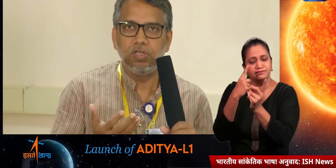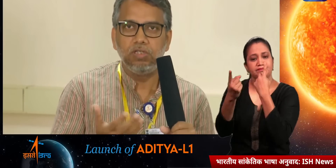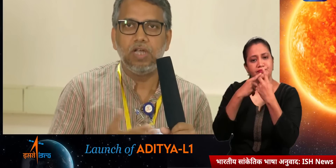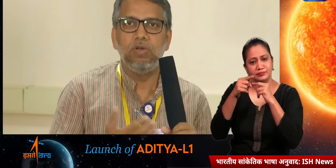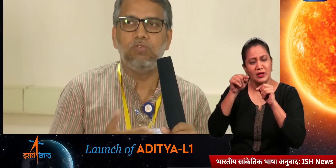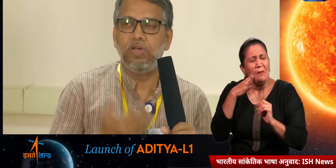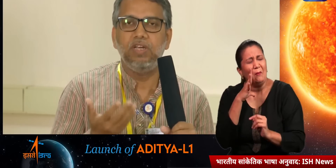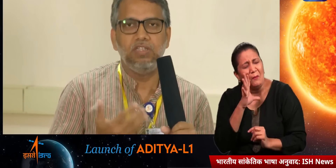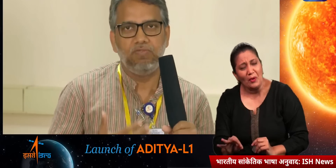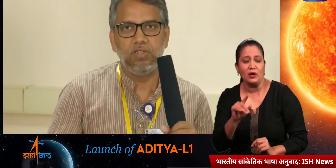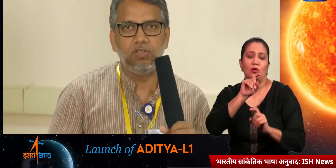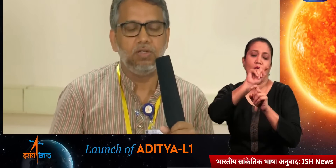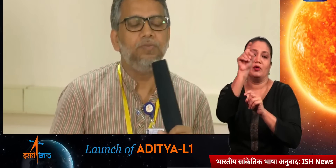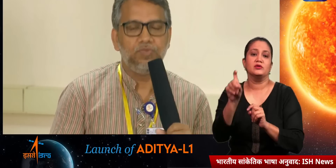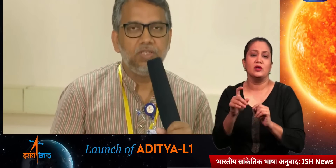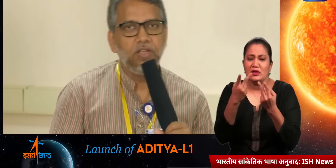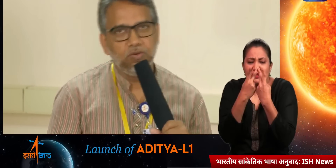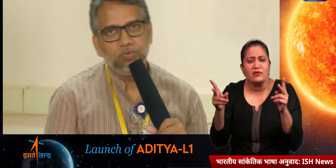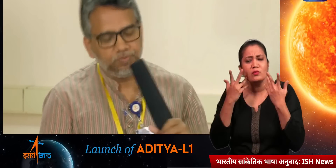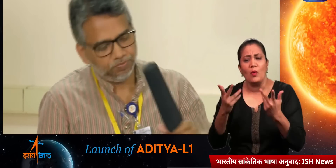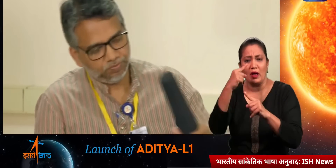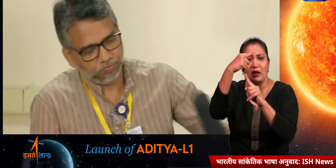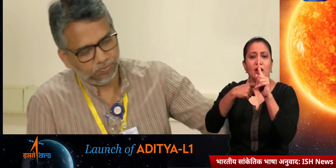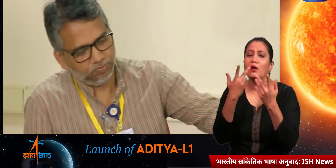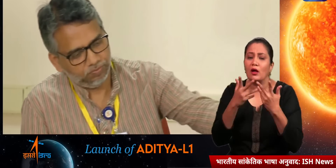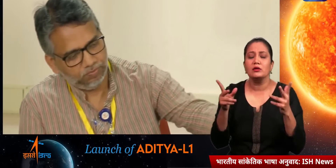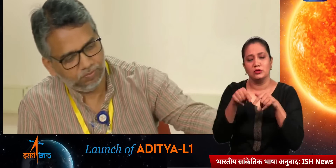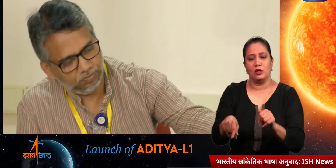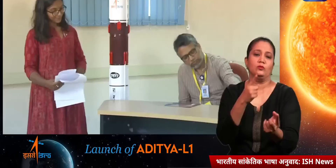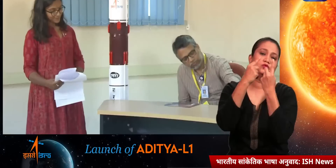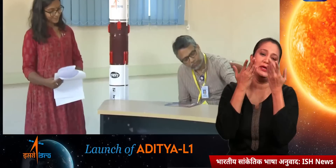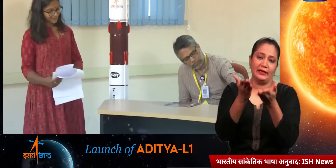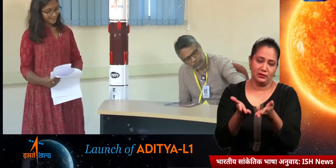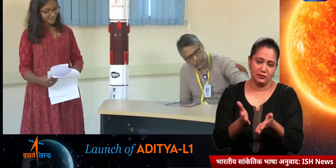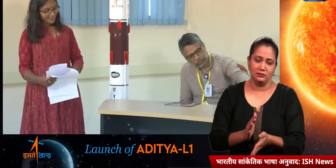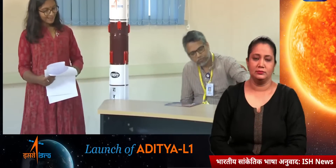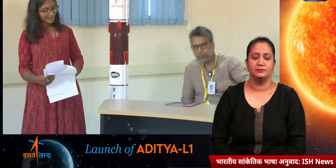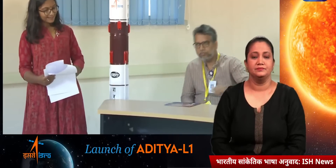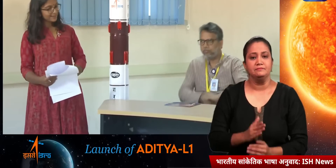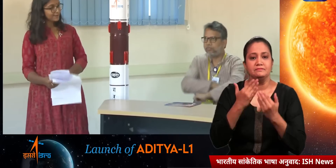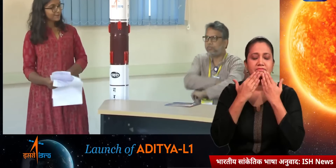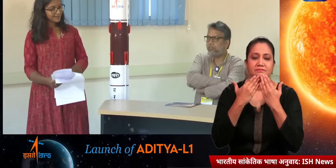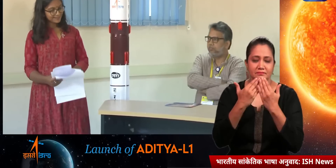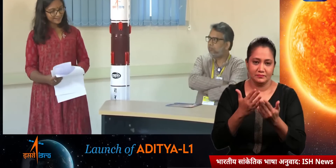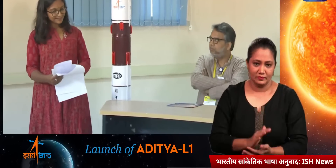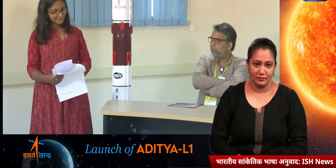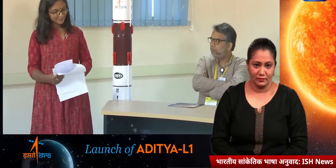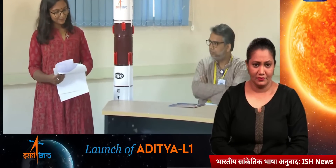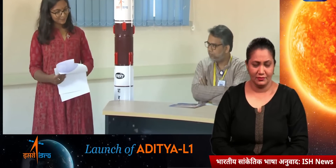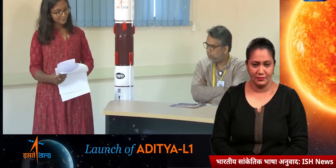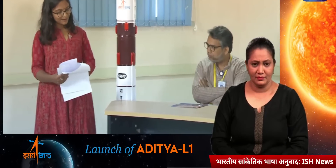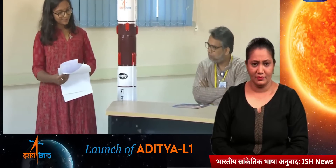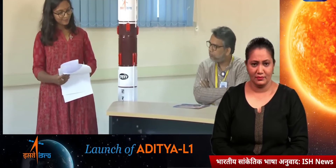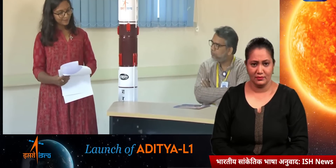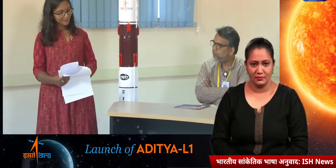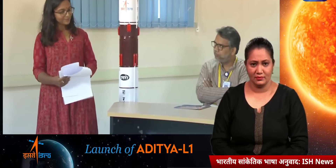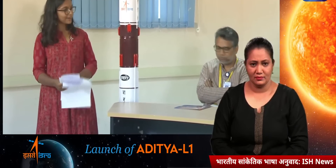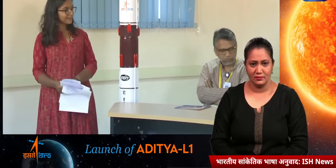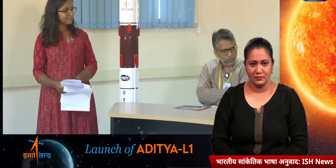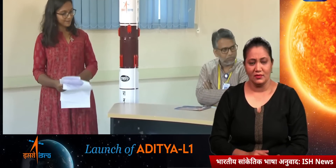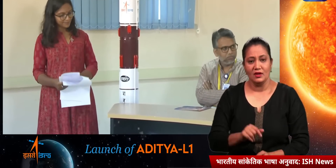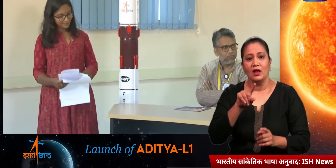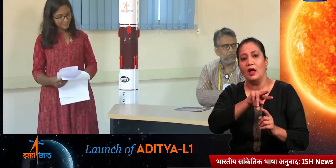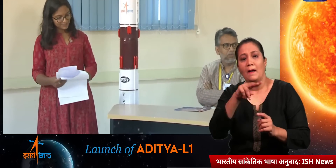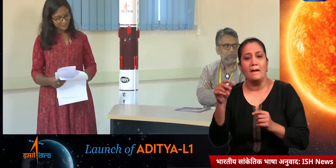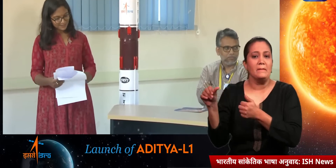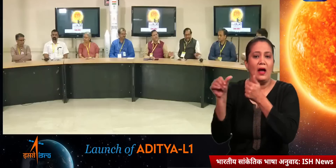million questions as well as why there is difference. Thank you. Thank you very much, sir. And now I'd like to go back to Dr.